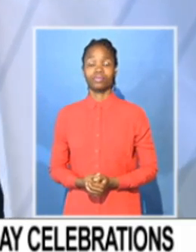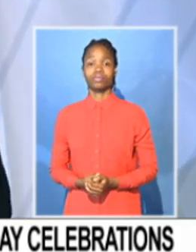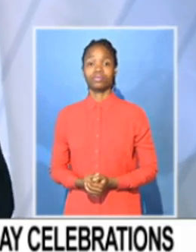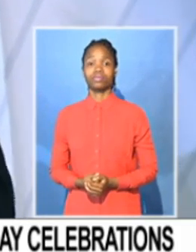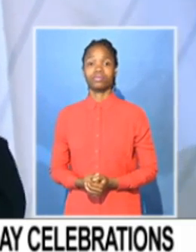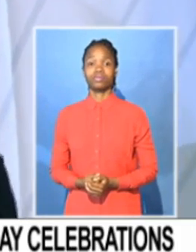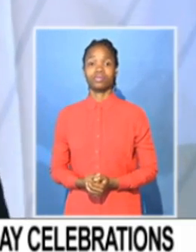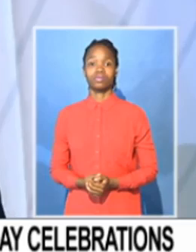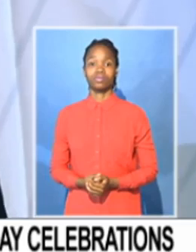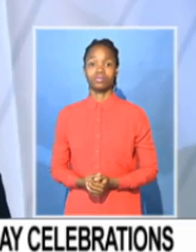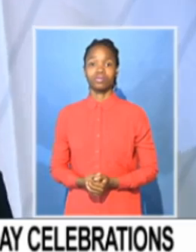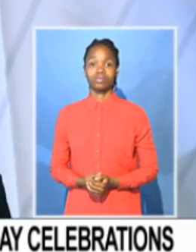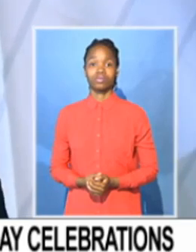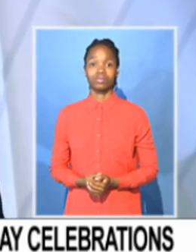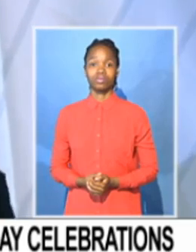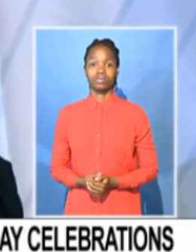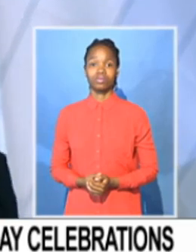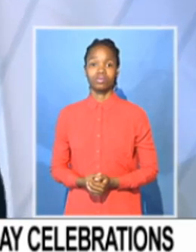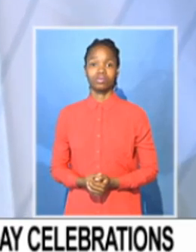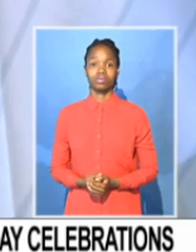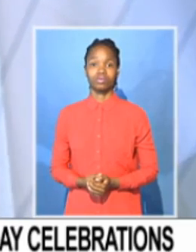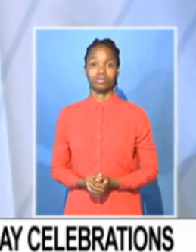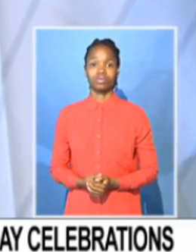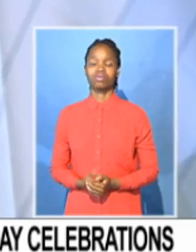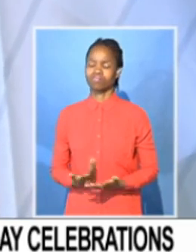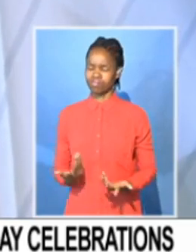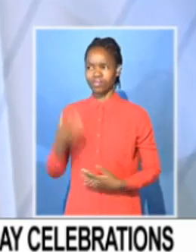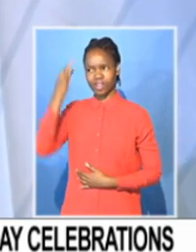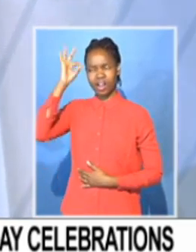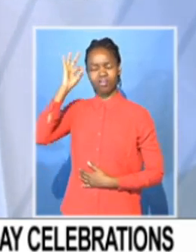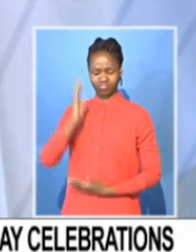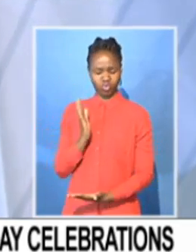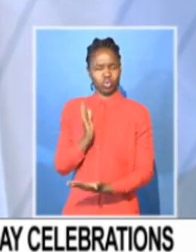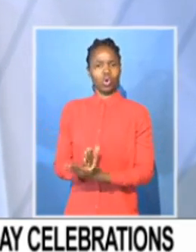This is consistent with our commitment